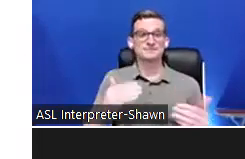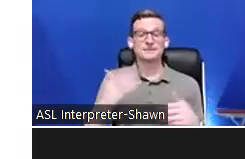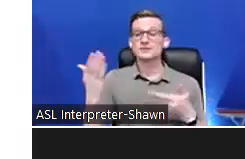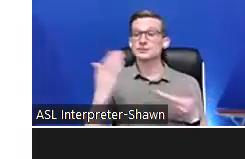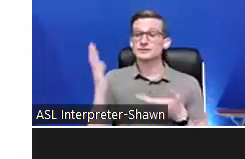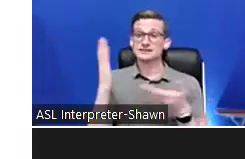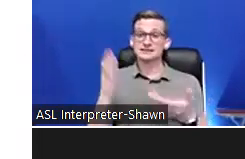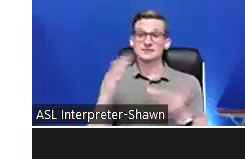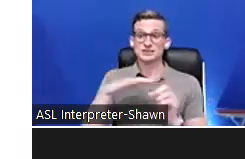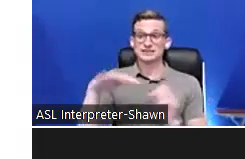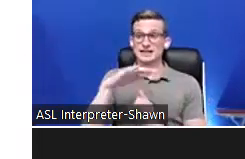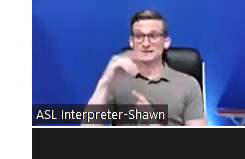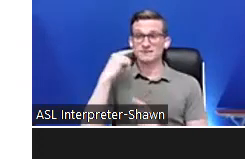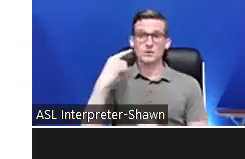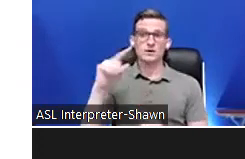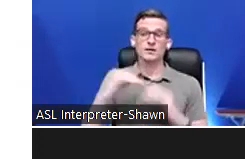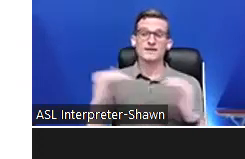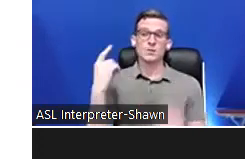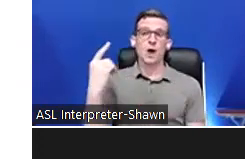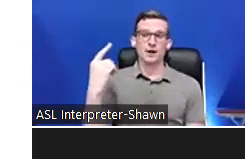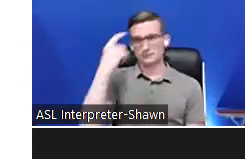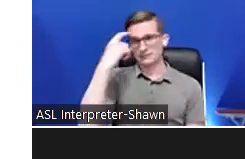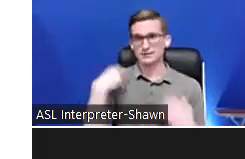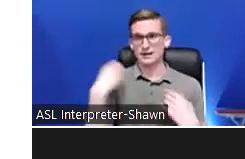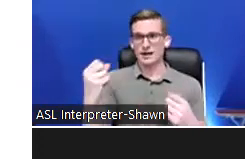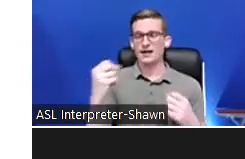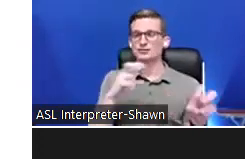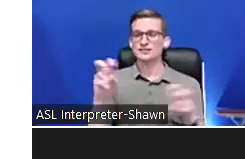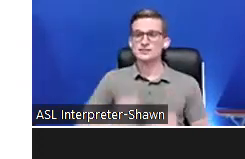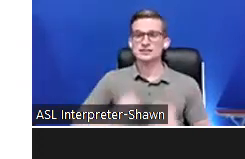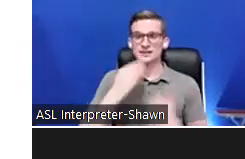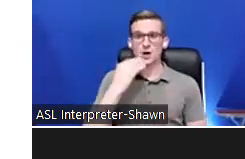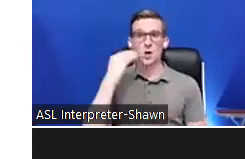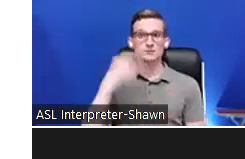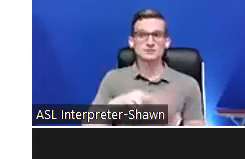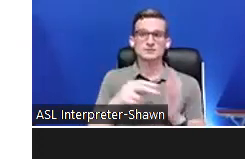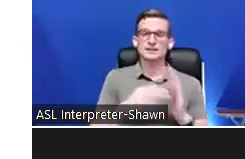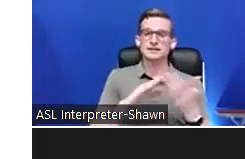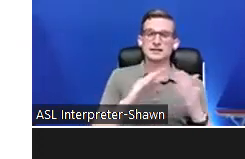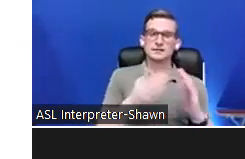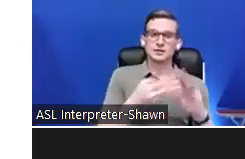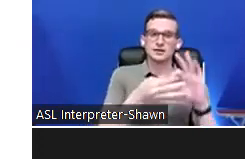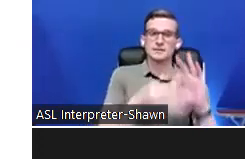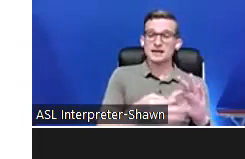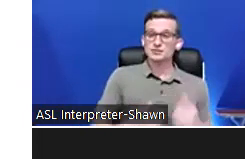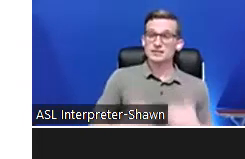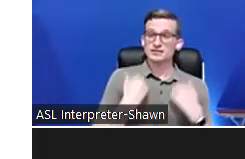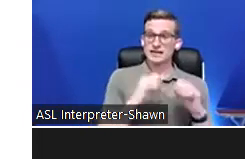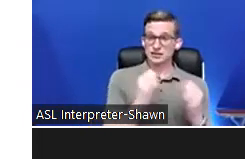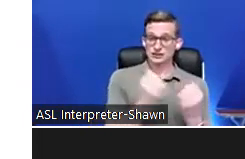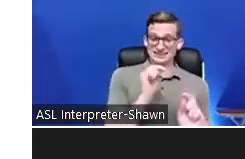health transitional living homes mean a community-based residential agency providing residential services to